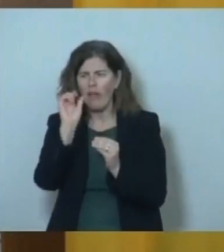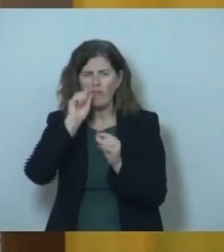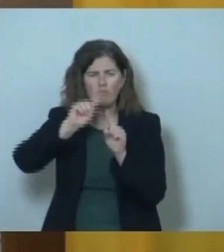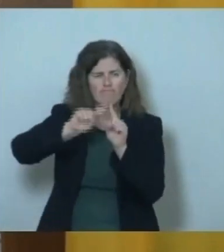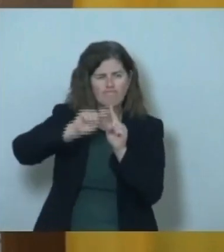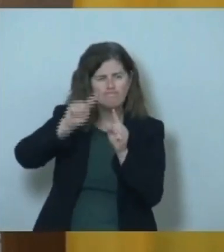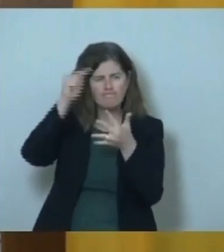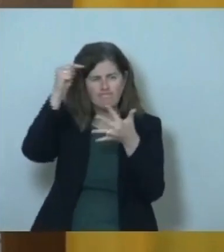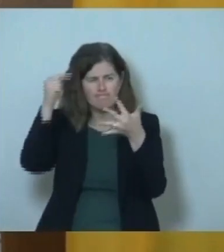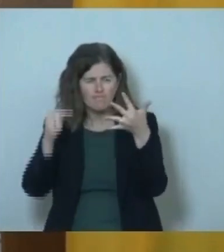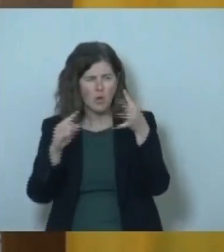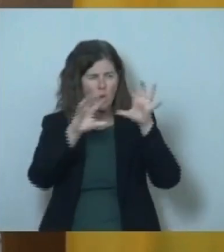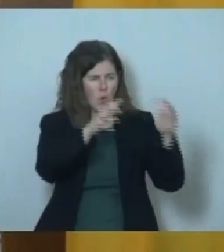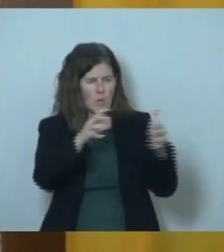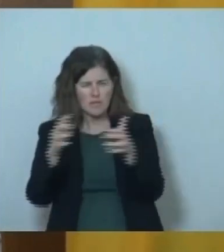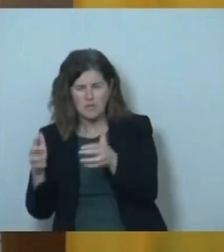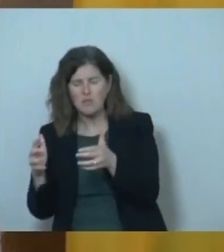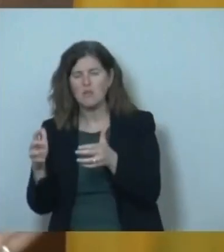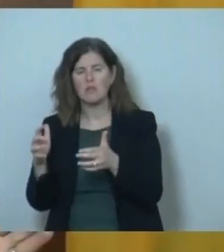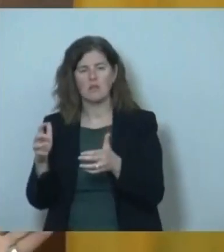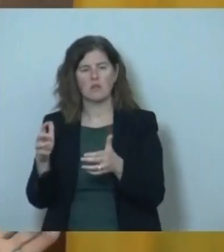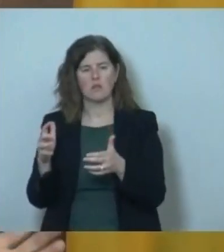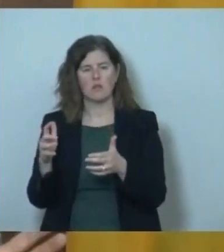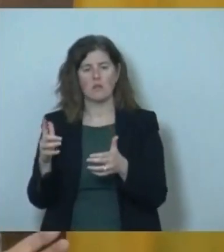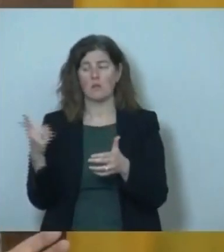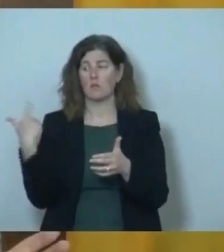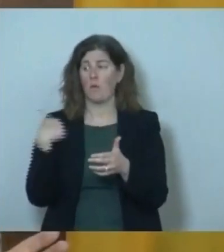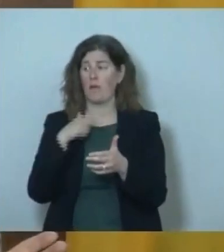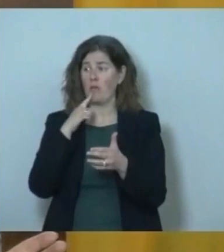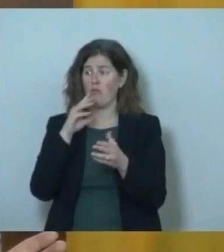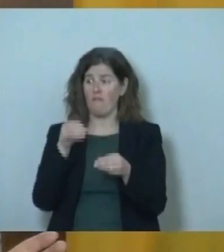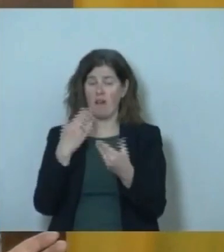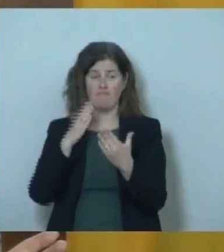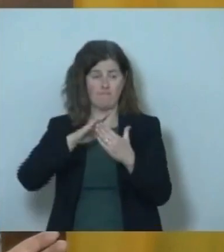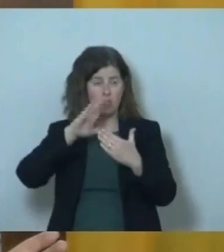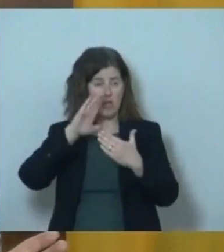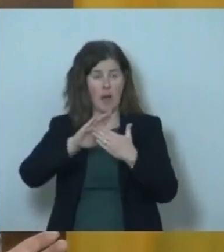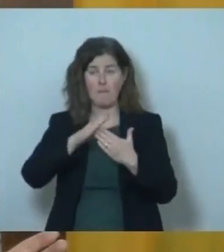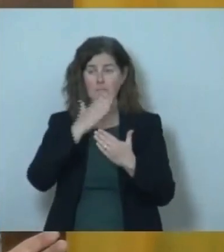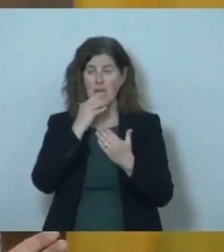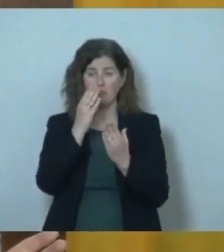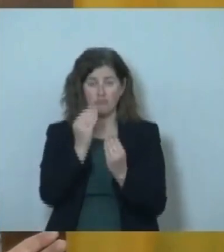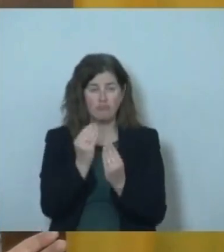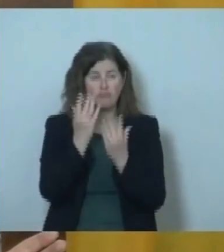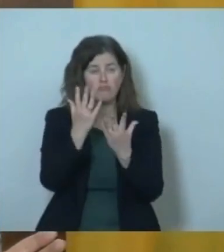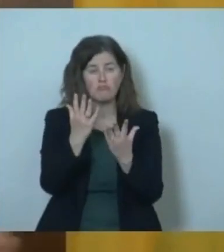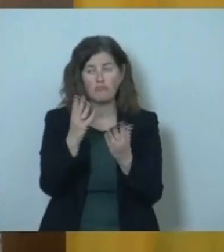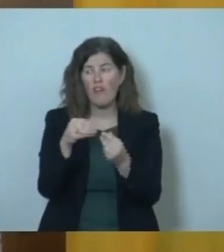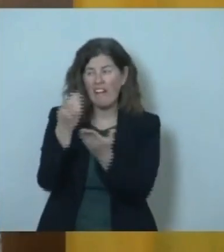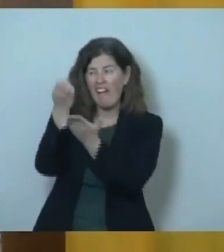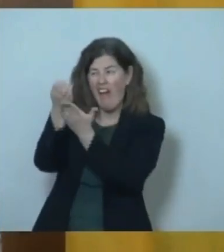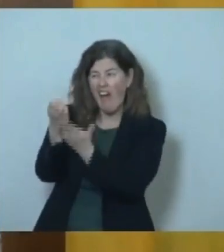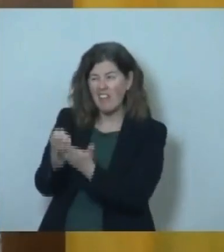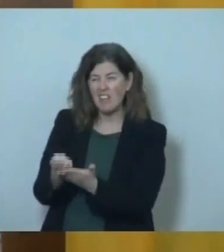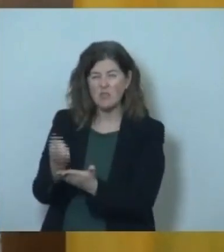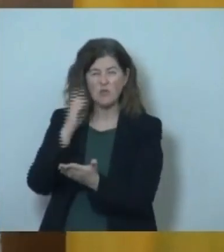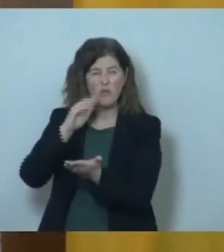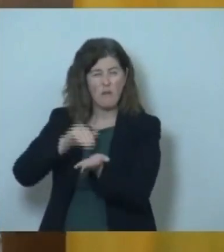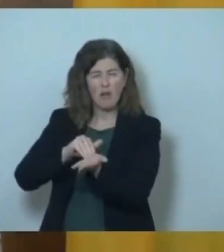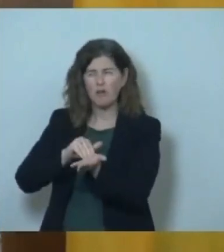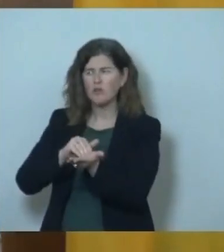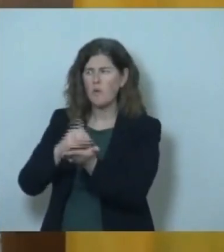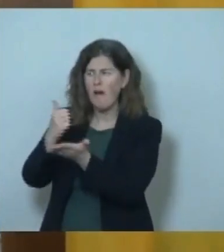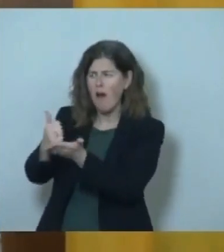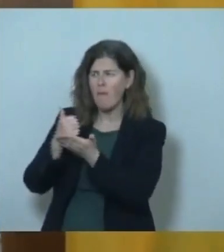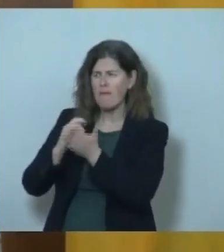of high-risk groups so that we can do the best job providing medical data and evidence to look at better strategies